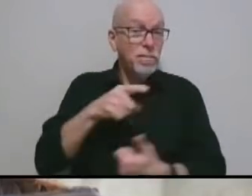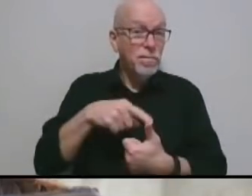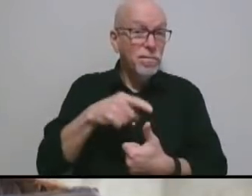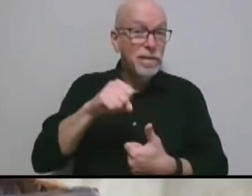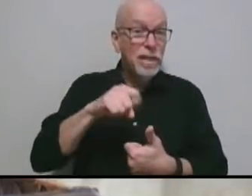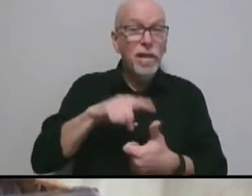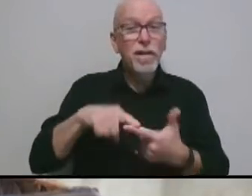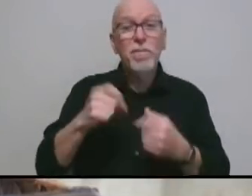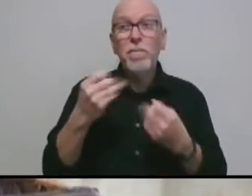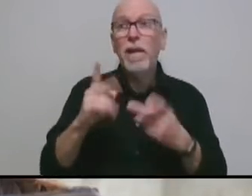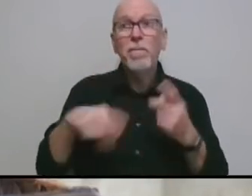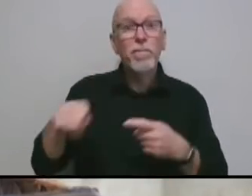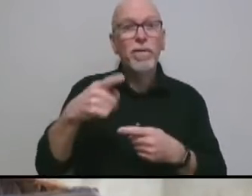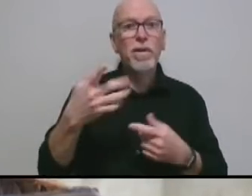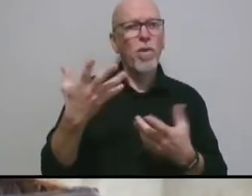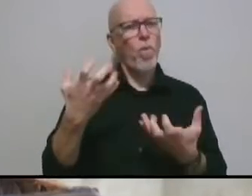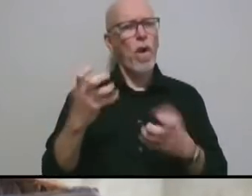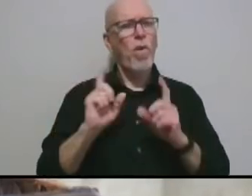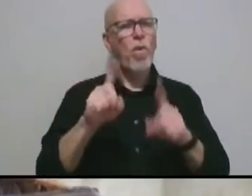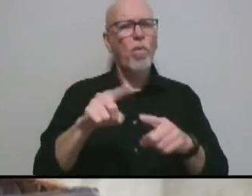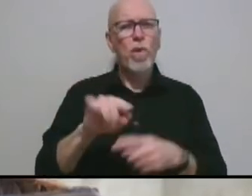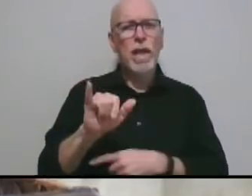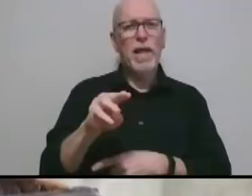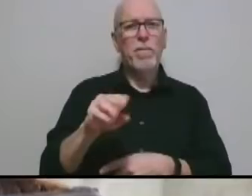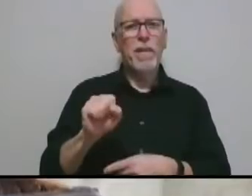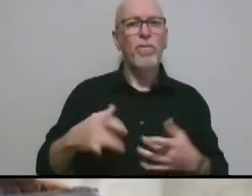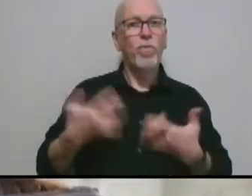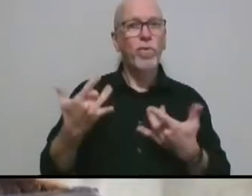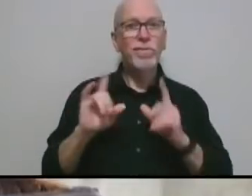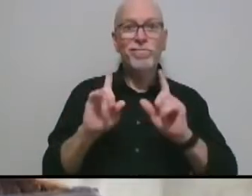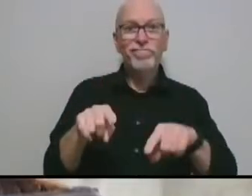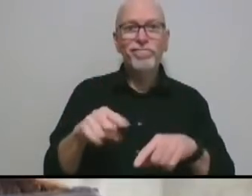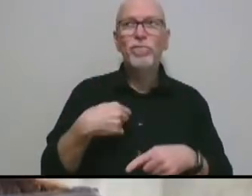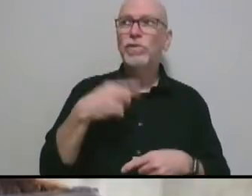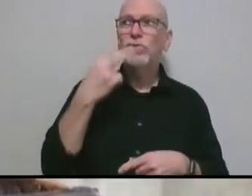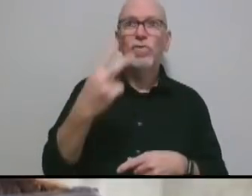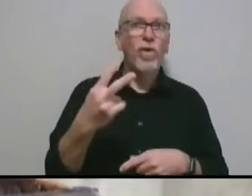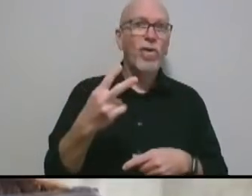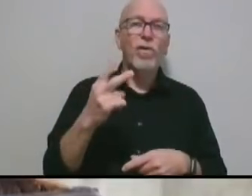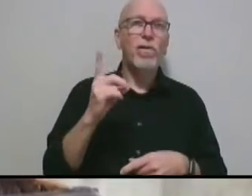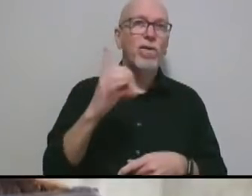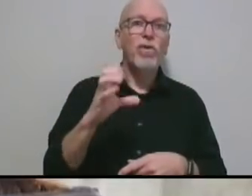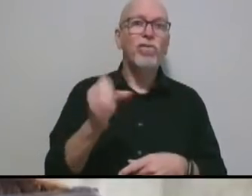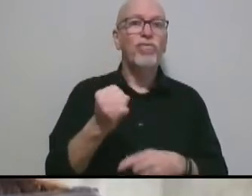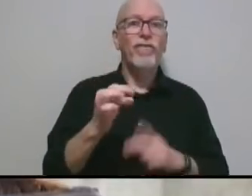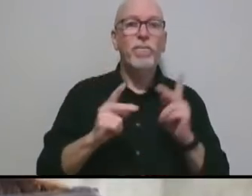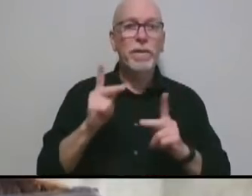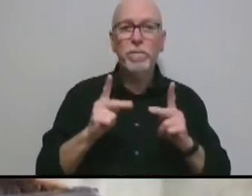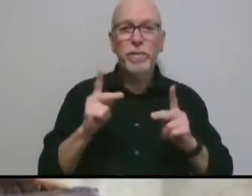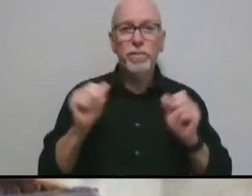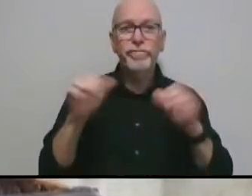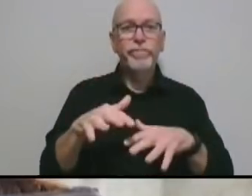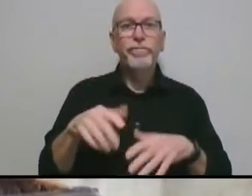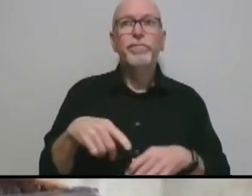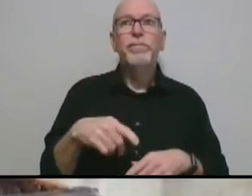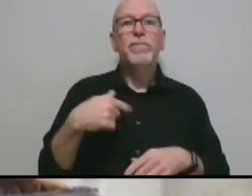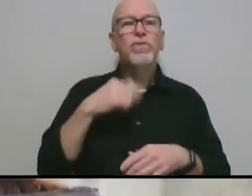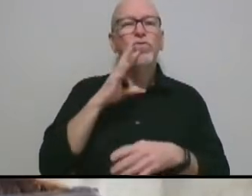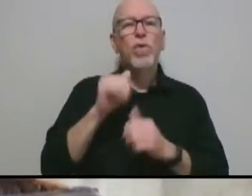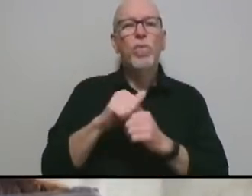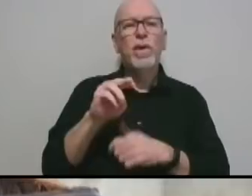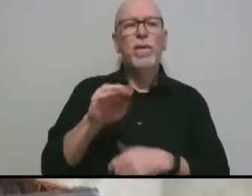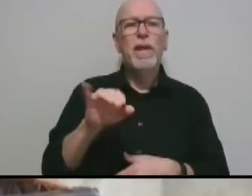also were at the IMS. And so we saw hundreds of people, actually. I shared this with Mayor Hogsett